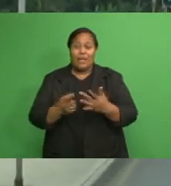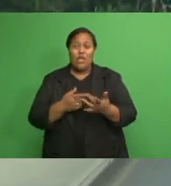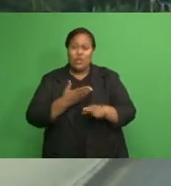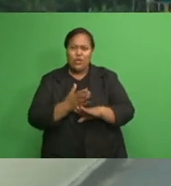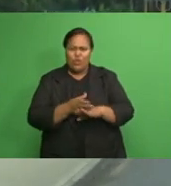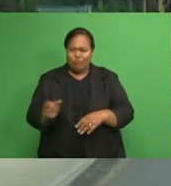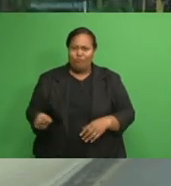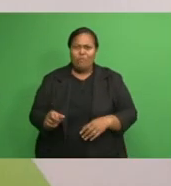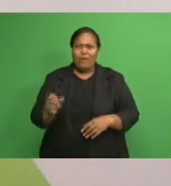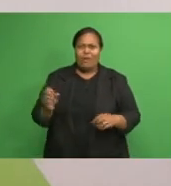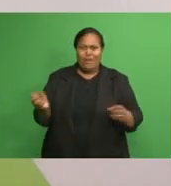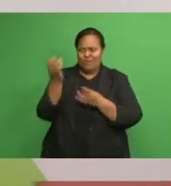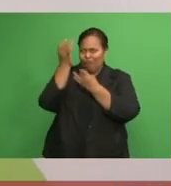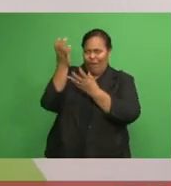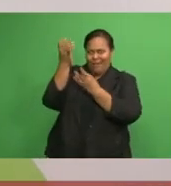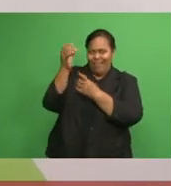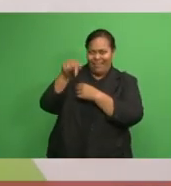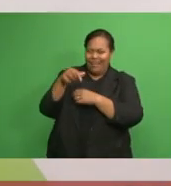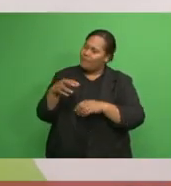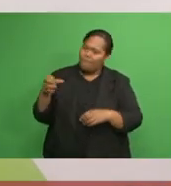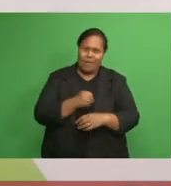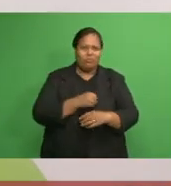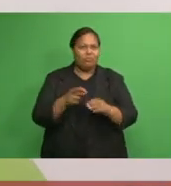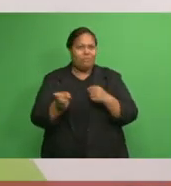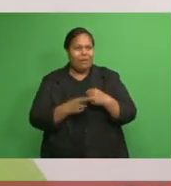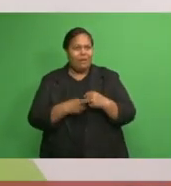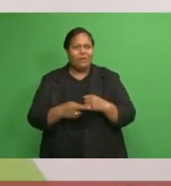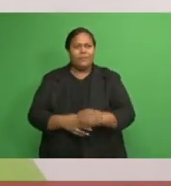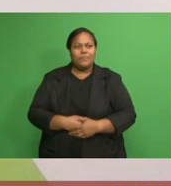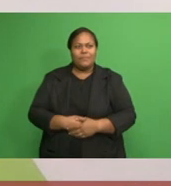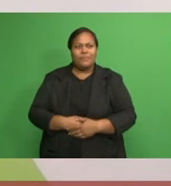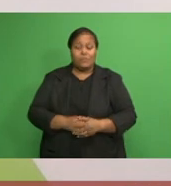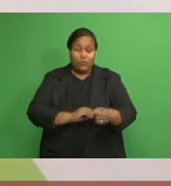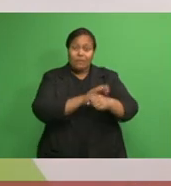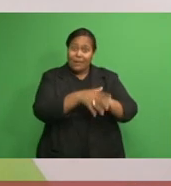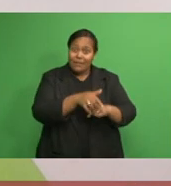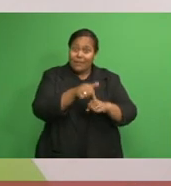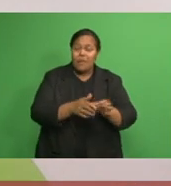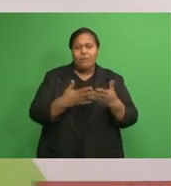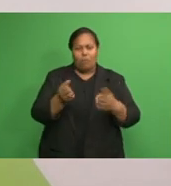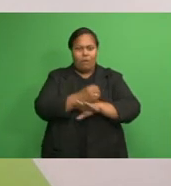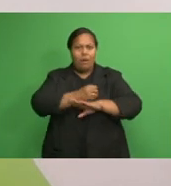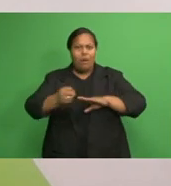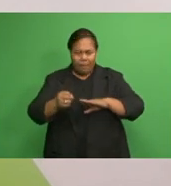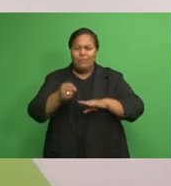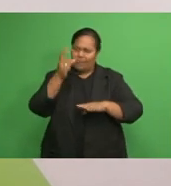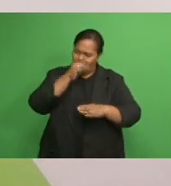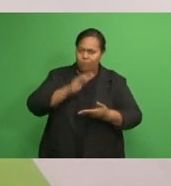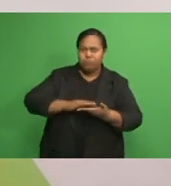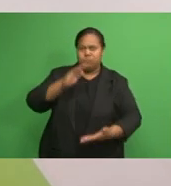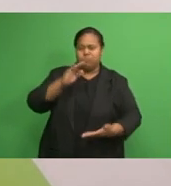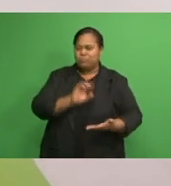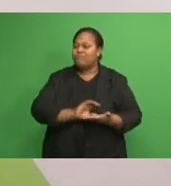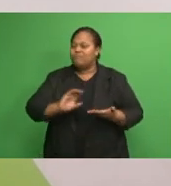and streetlights. Even with revenue constraints due to COVID-19, the government has been able to increase the budget allocation to the